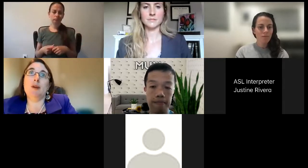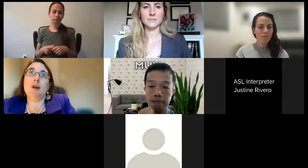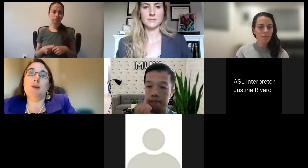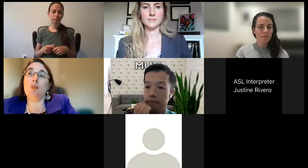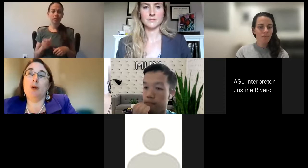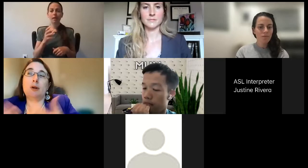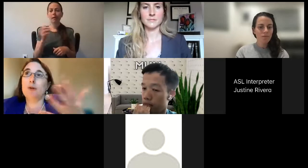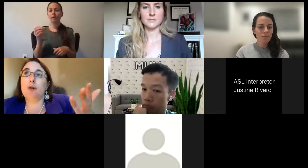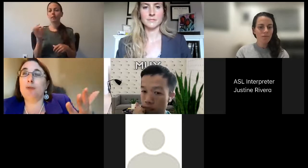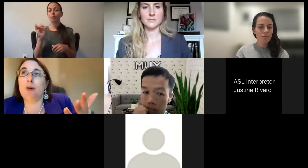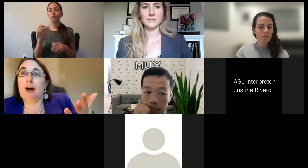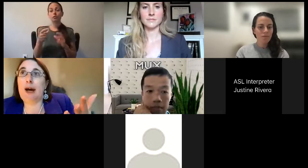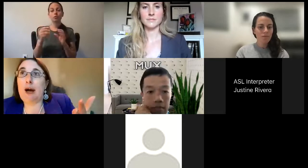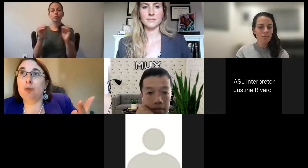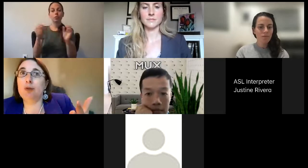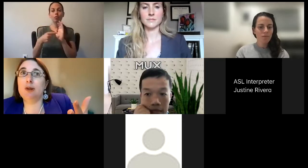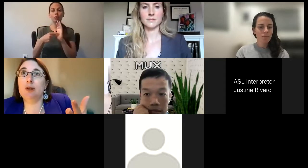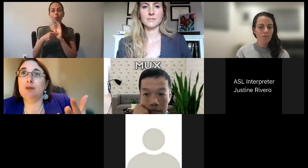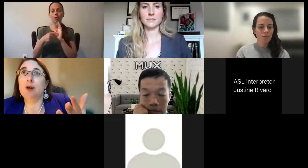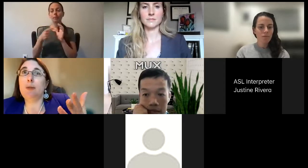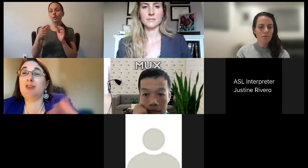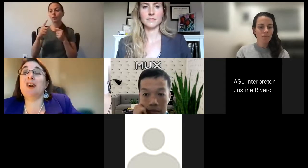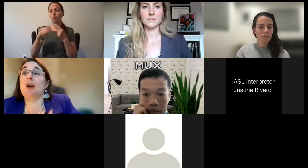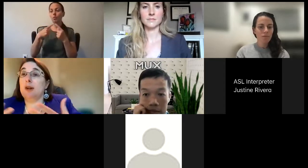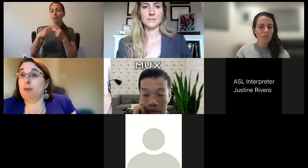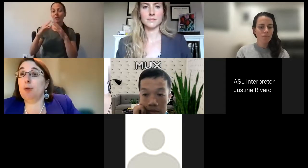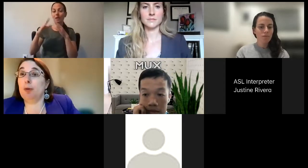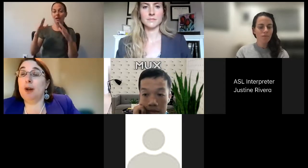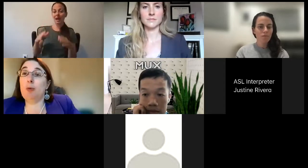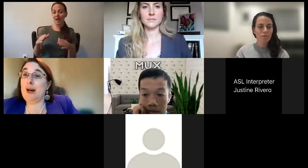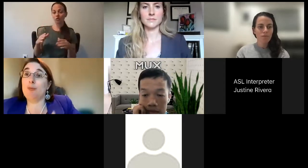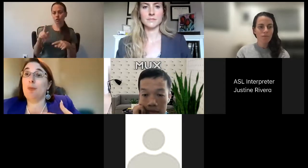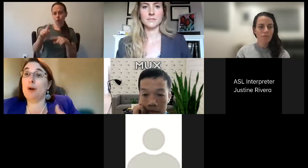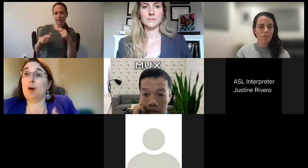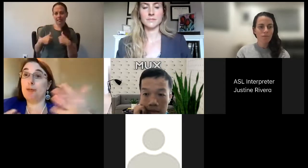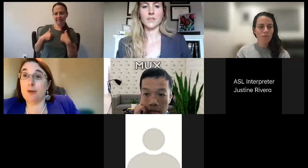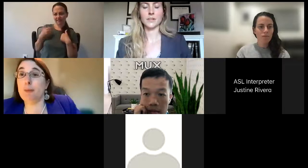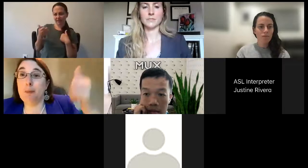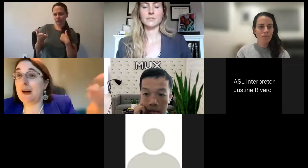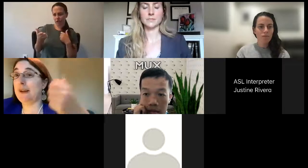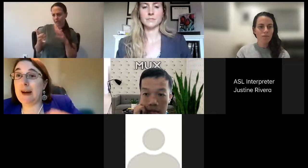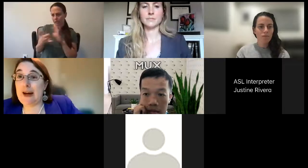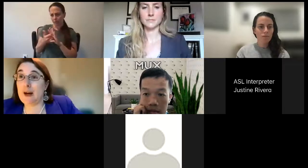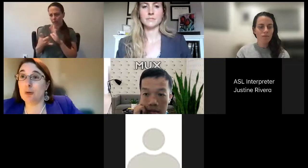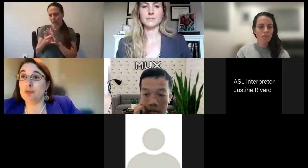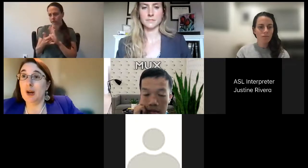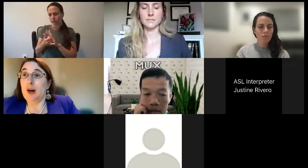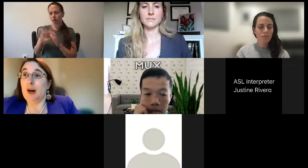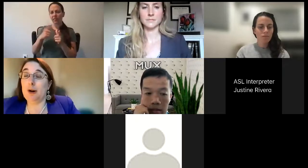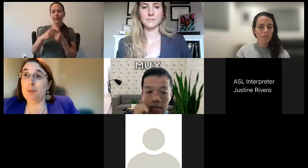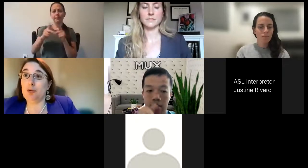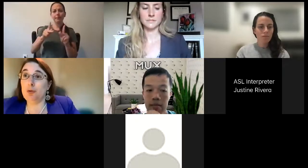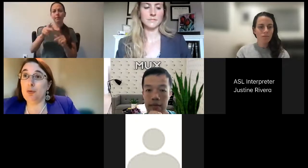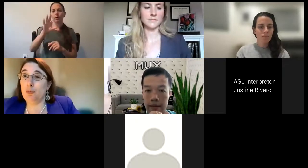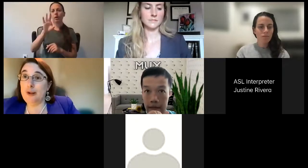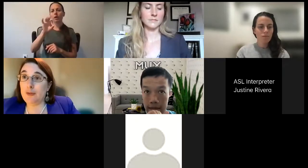let's say, a house is basically unlivable and you have what I call flipper buying a house,